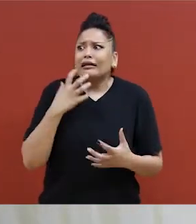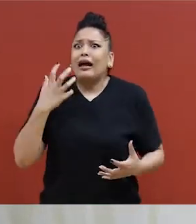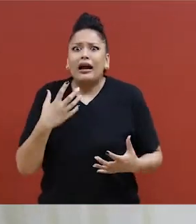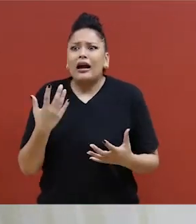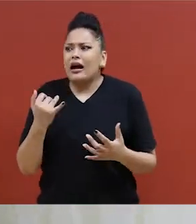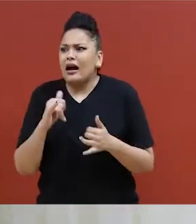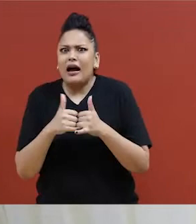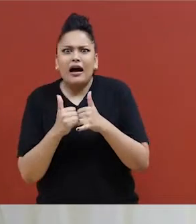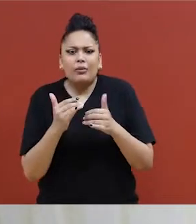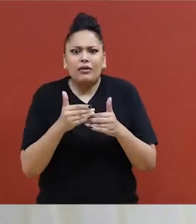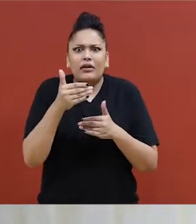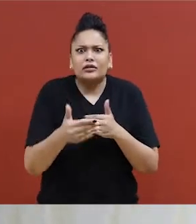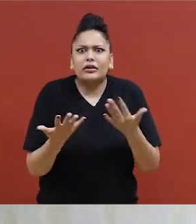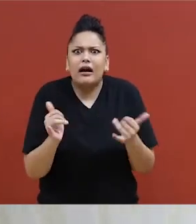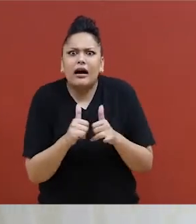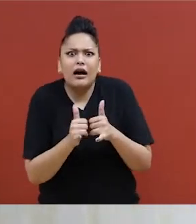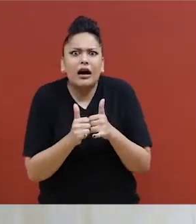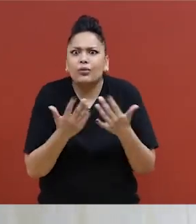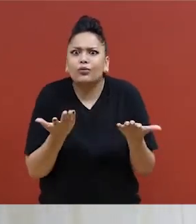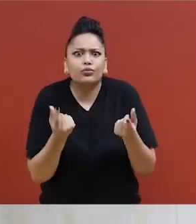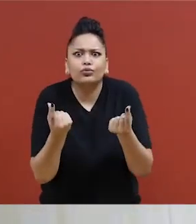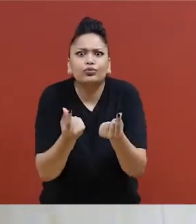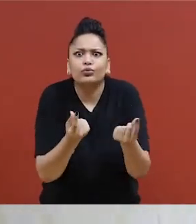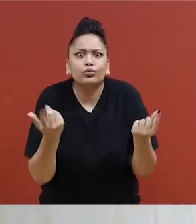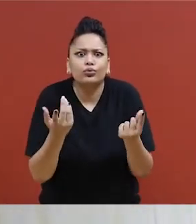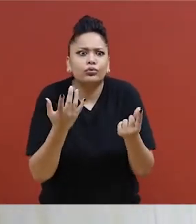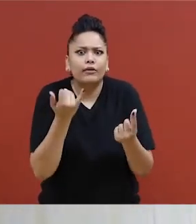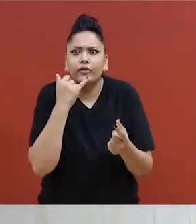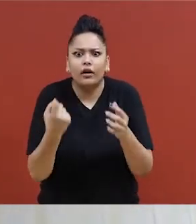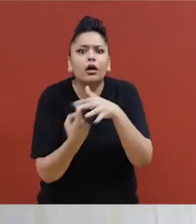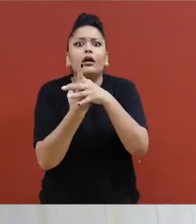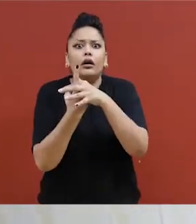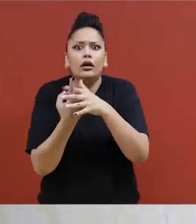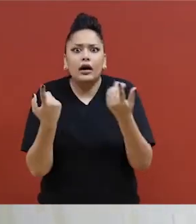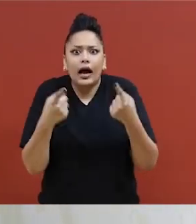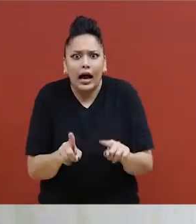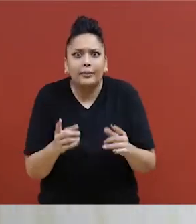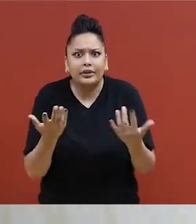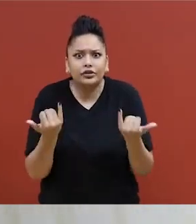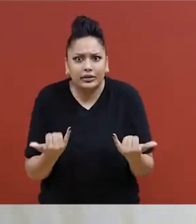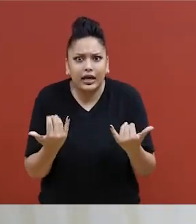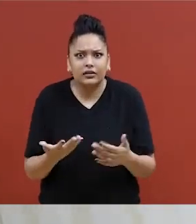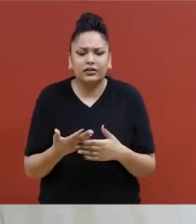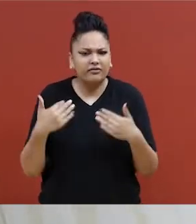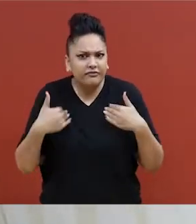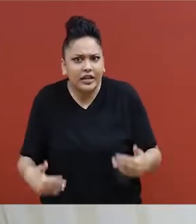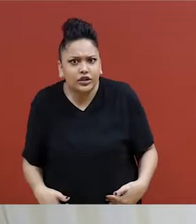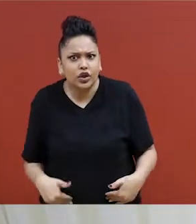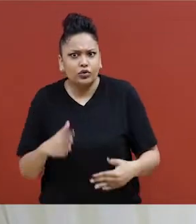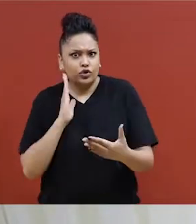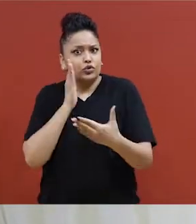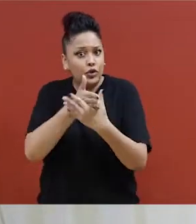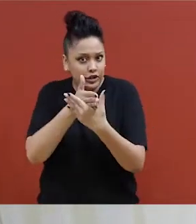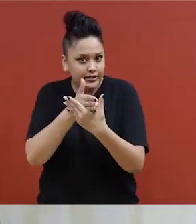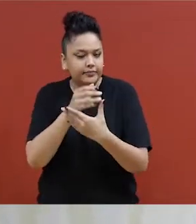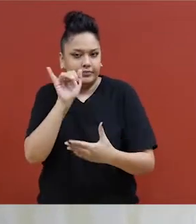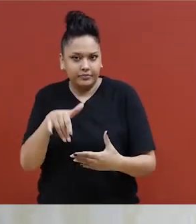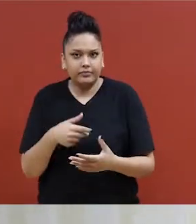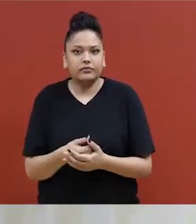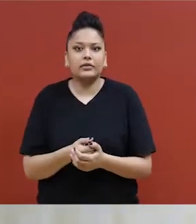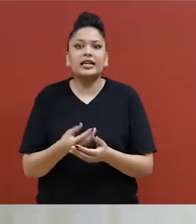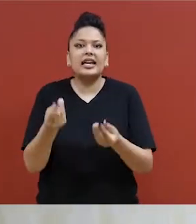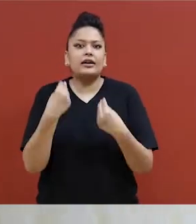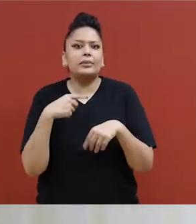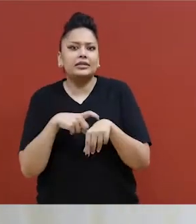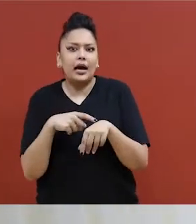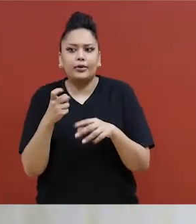effectively, where we're not able to avoid the situation, and where we need to do a physical technique in order to